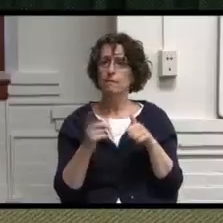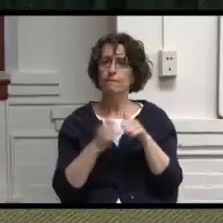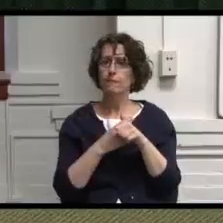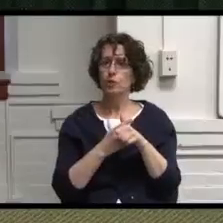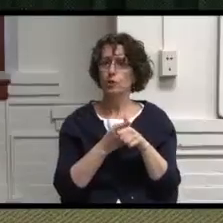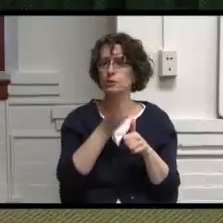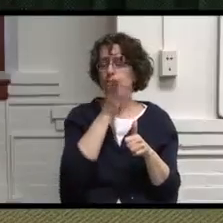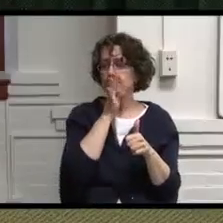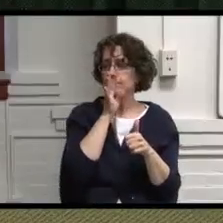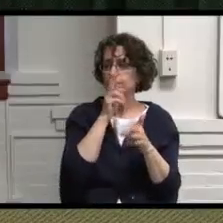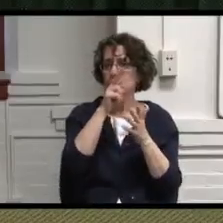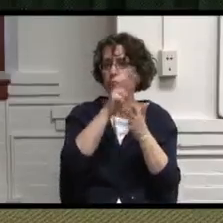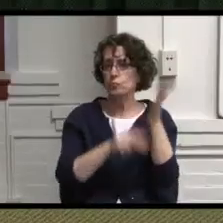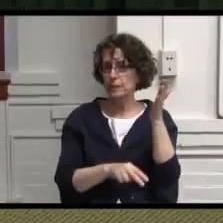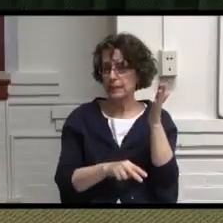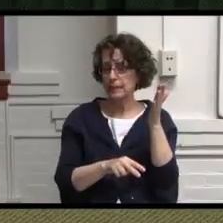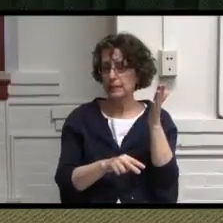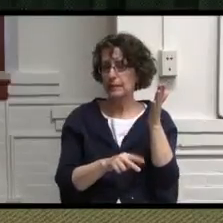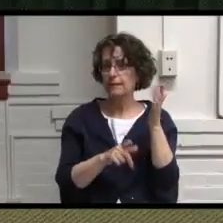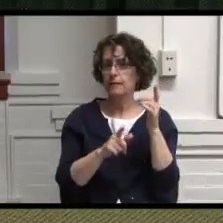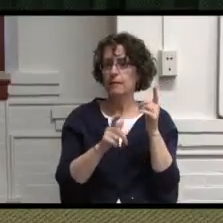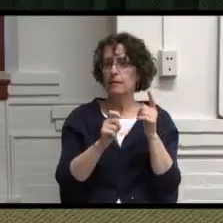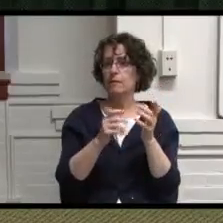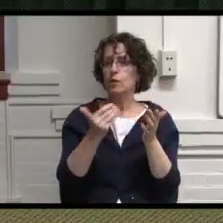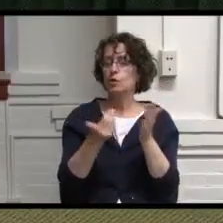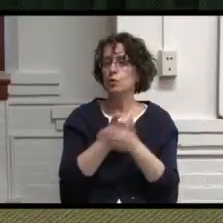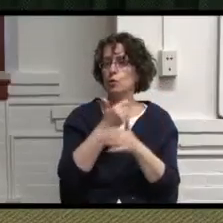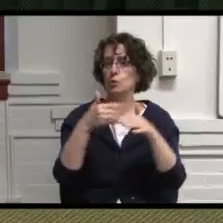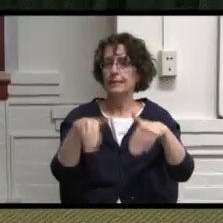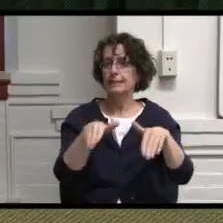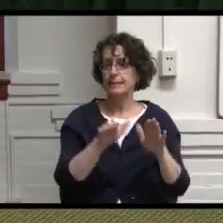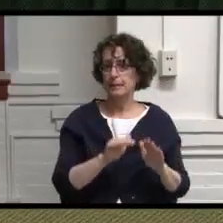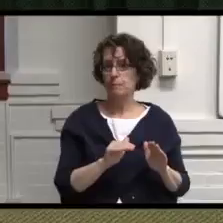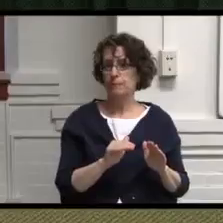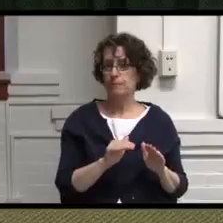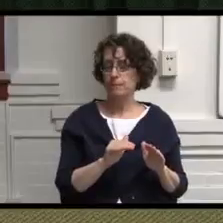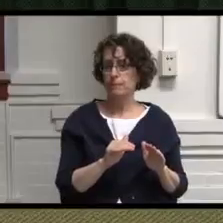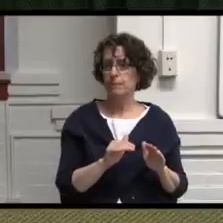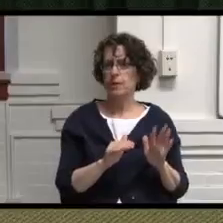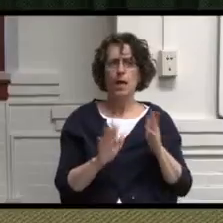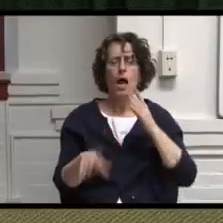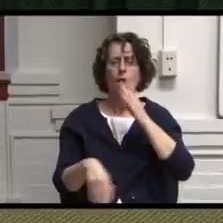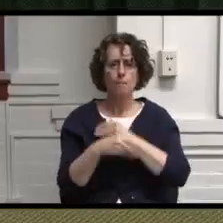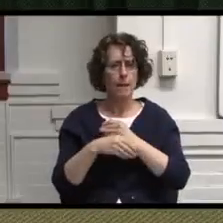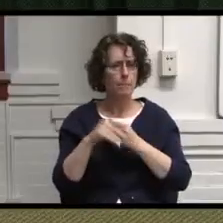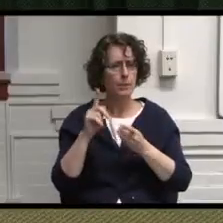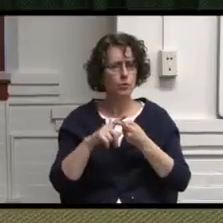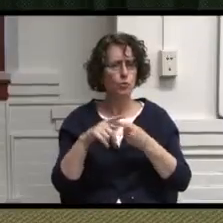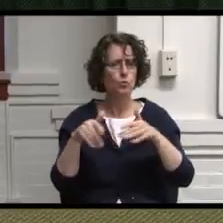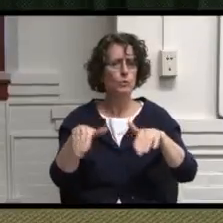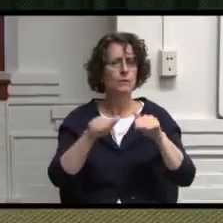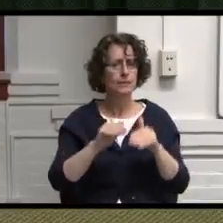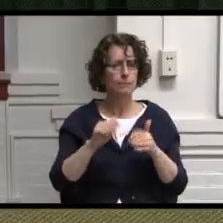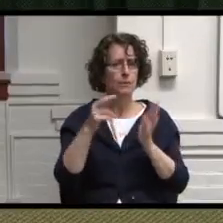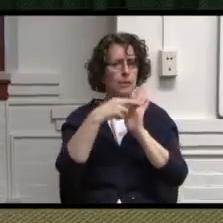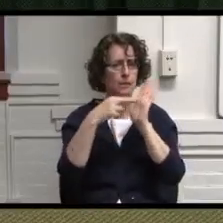Annette, of the new cemetery, or the amendment to the cemetery ordinance?